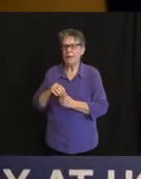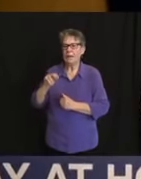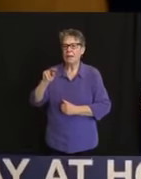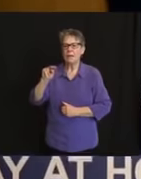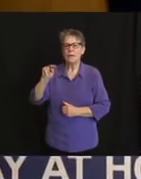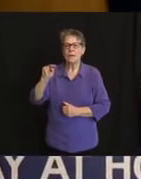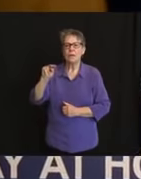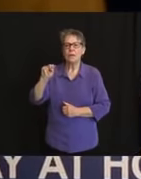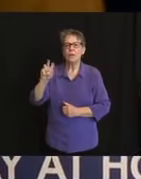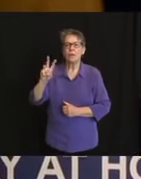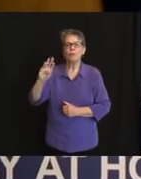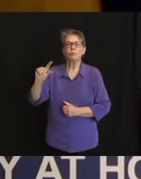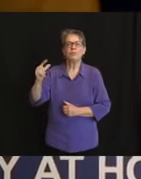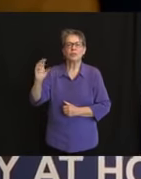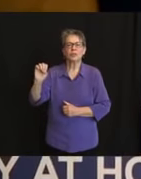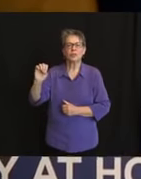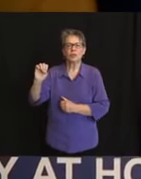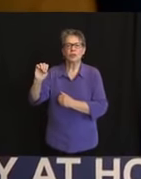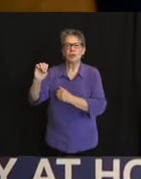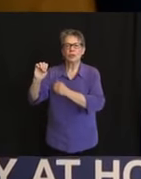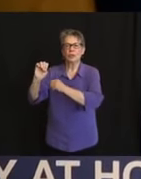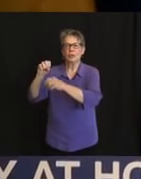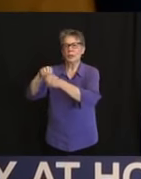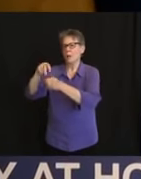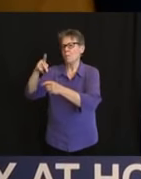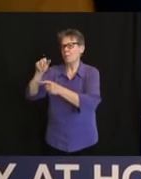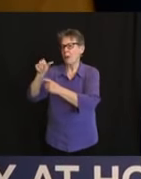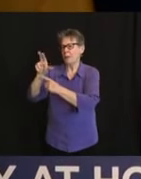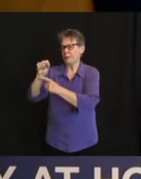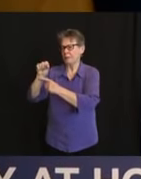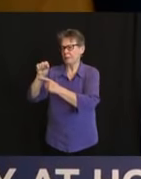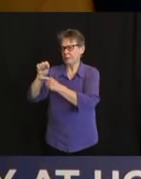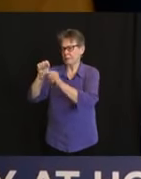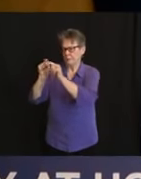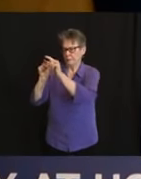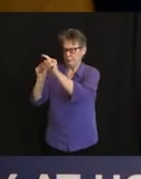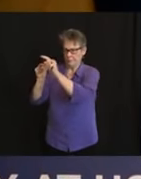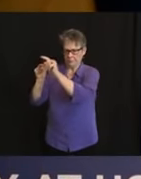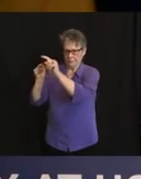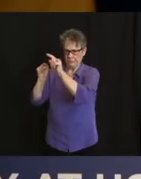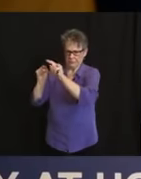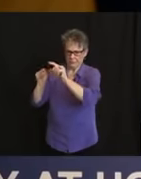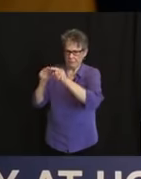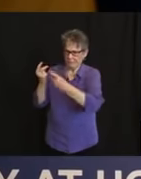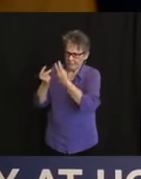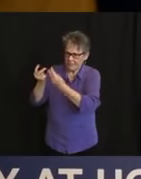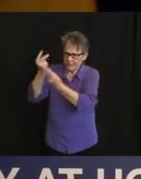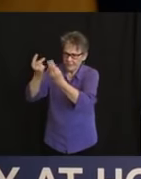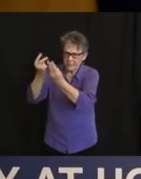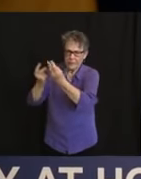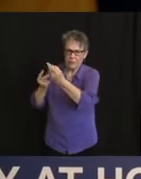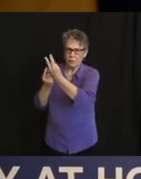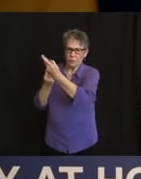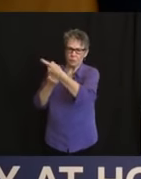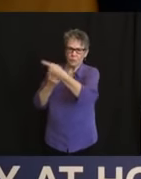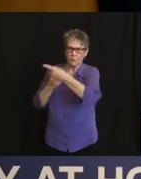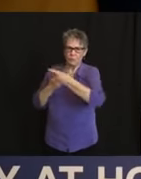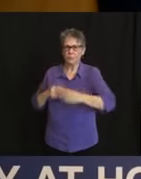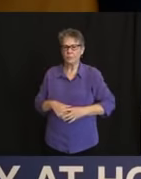night, I'm pleased to report that the Secaucus Field Medical Station, that was the first site that we put